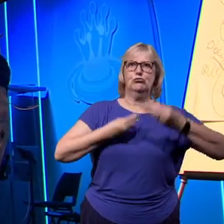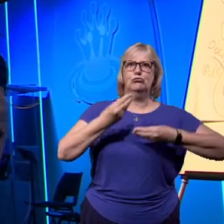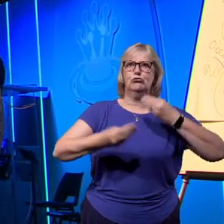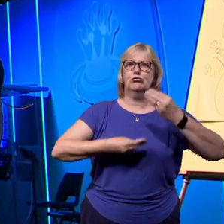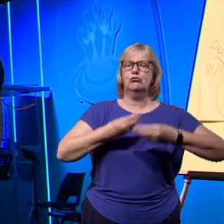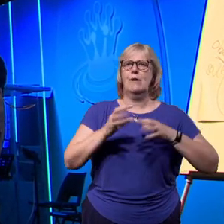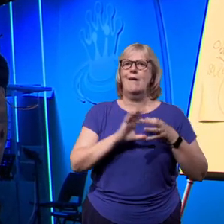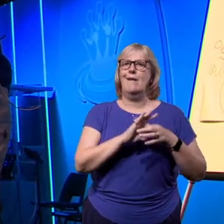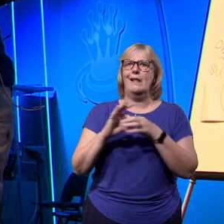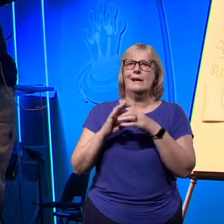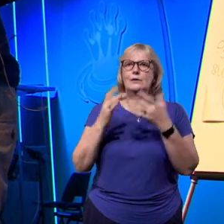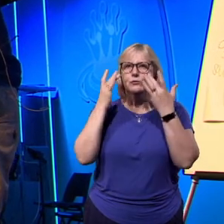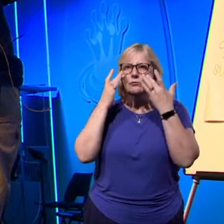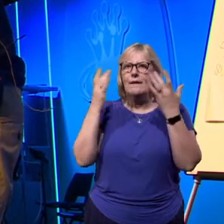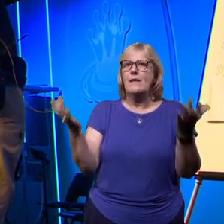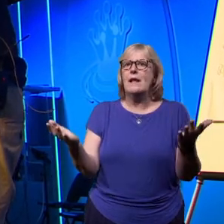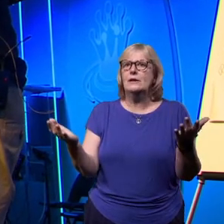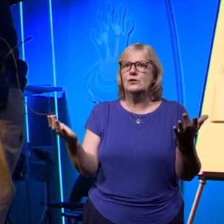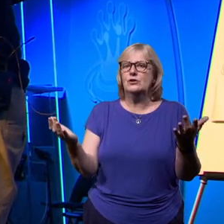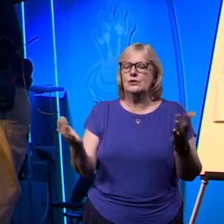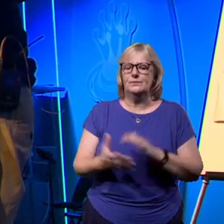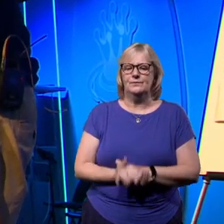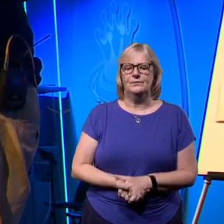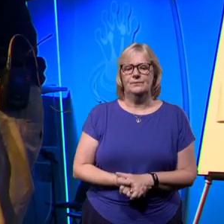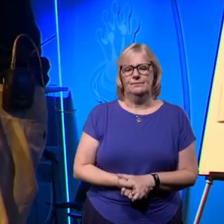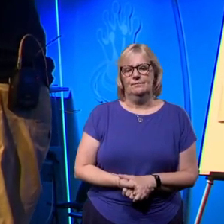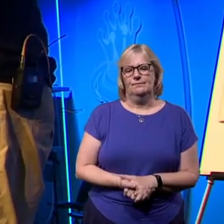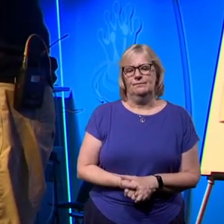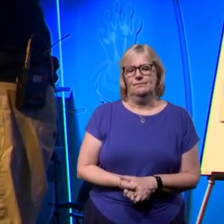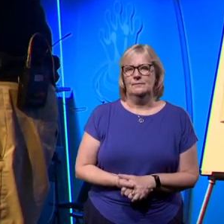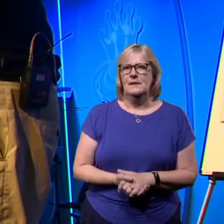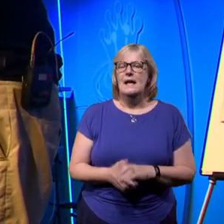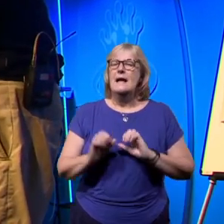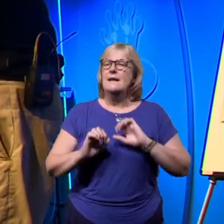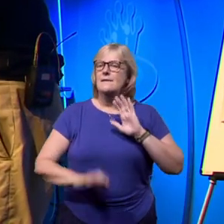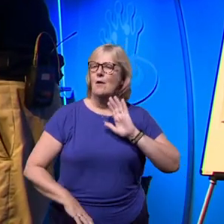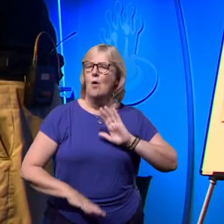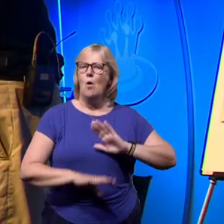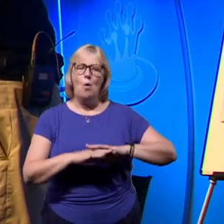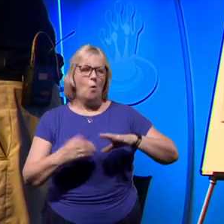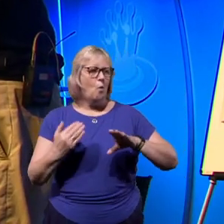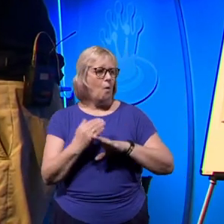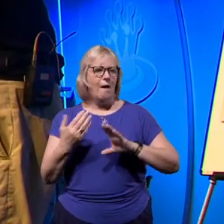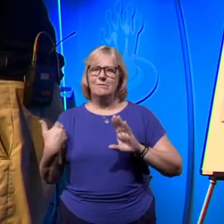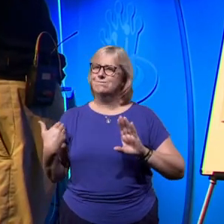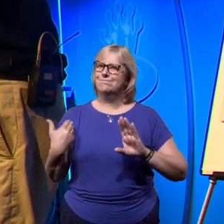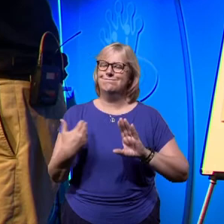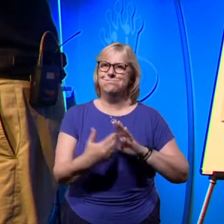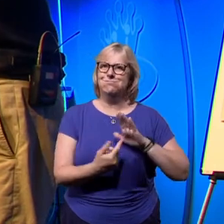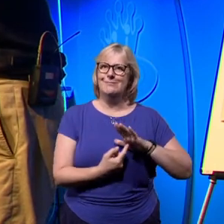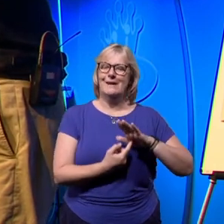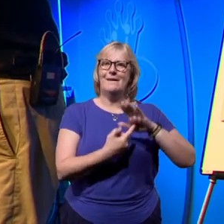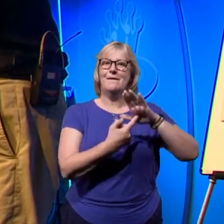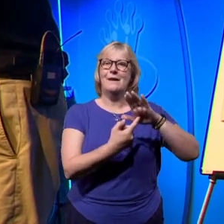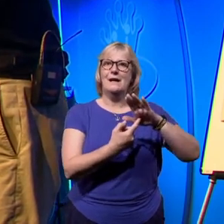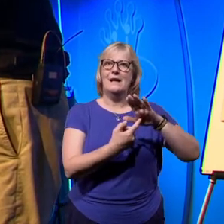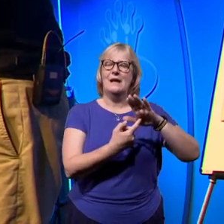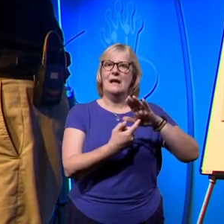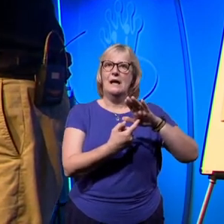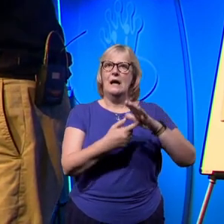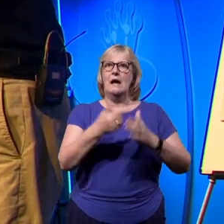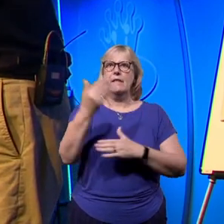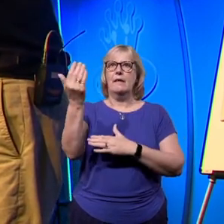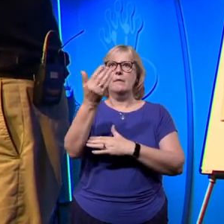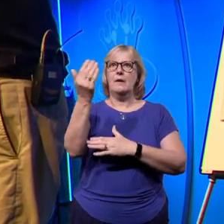that send-off talk to those people. I mean, a highlight of his whole ministry, being asked to do that. And then the talk just got taken